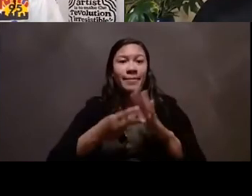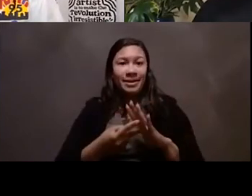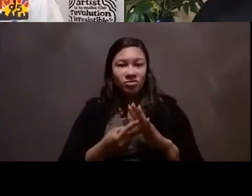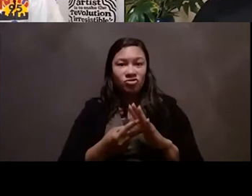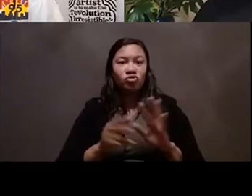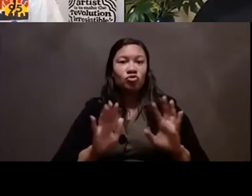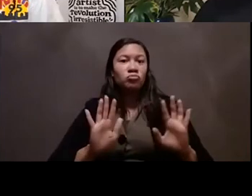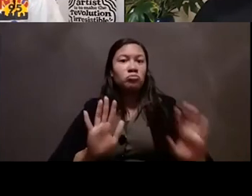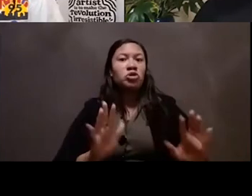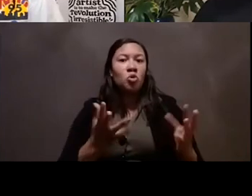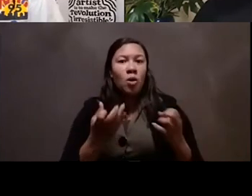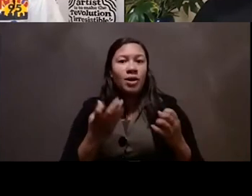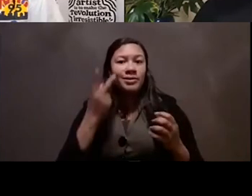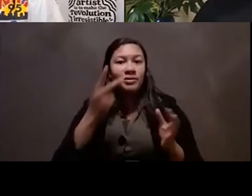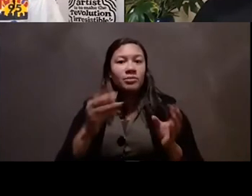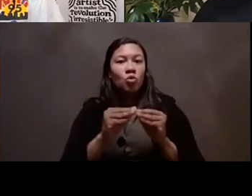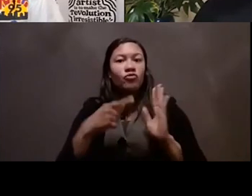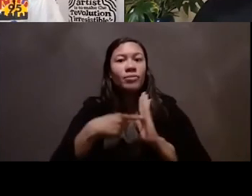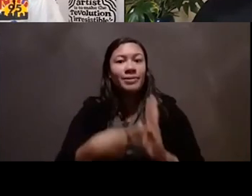that representation.